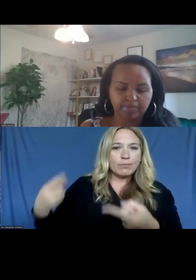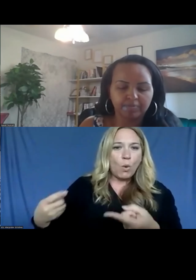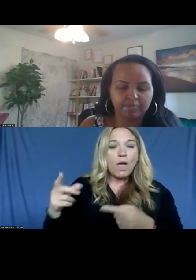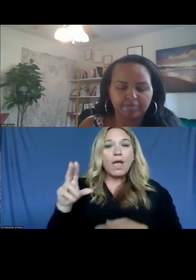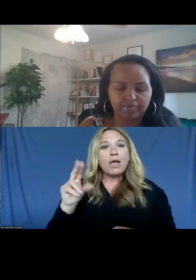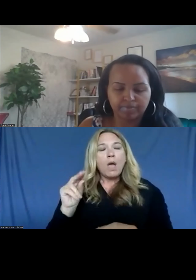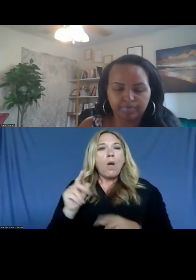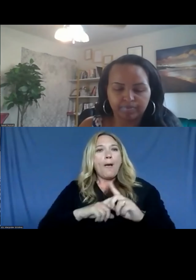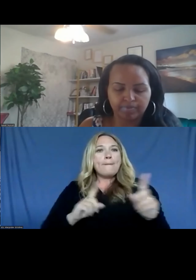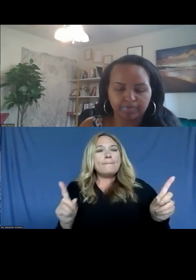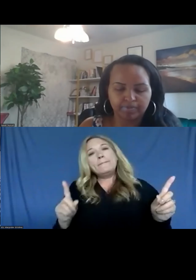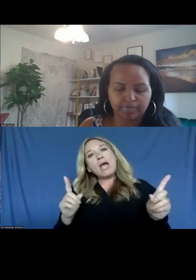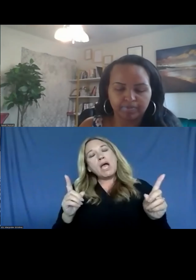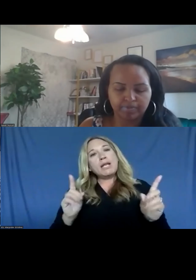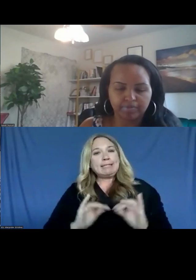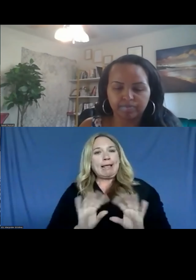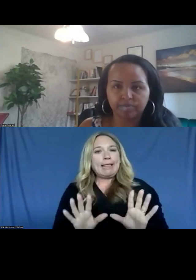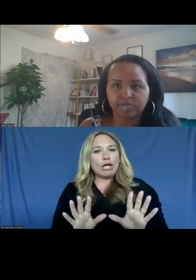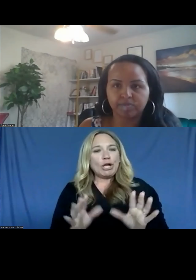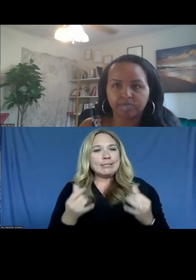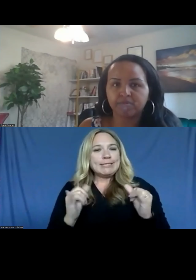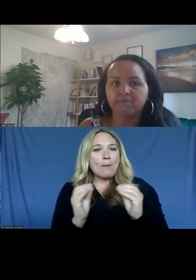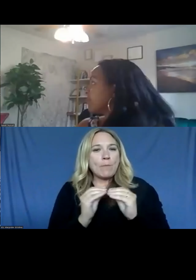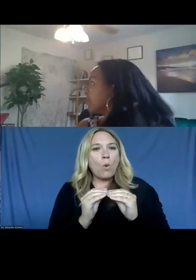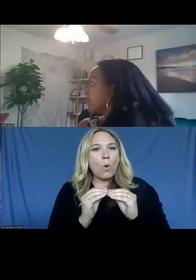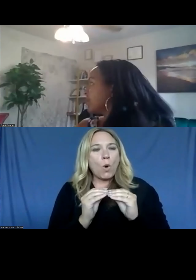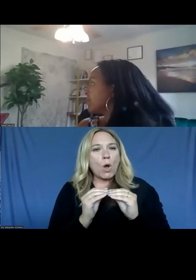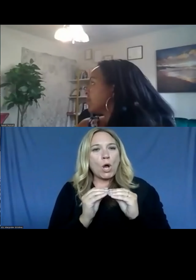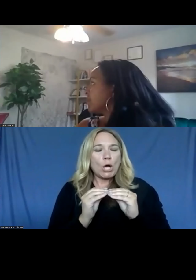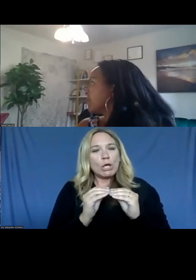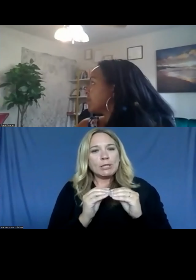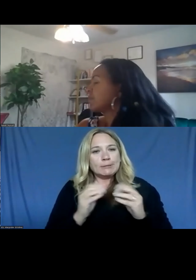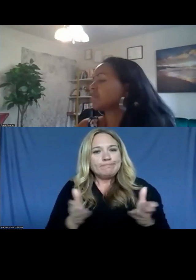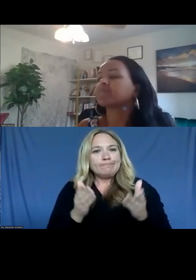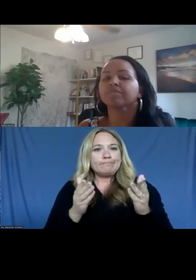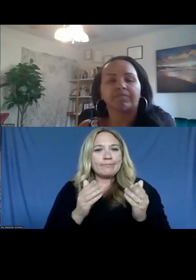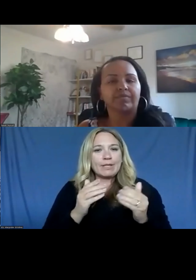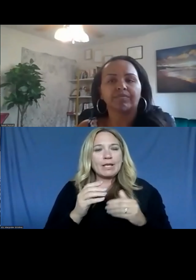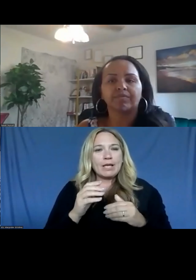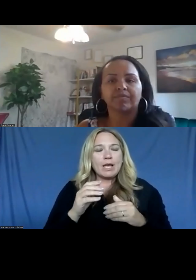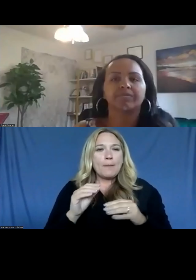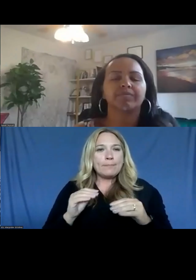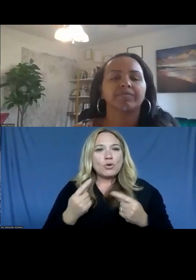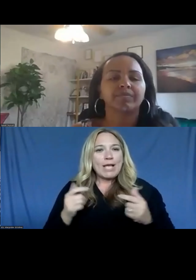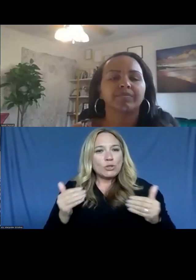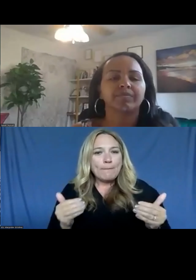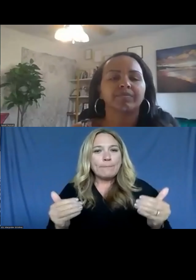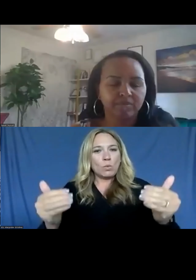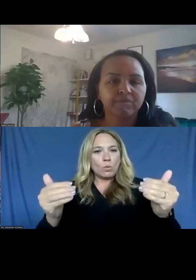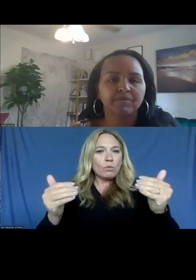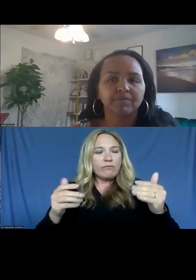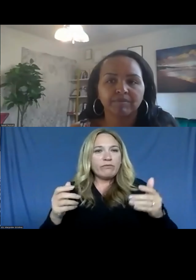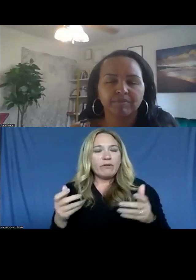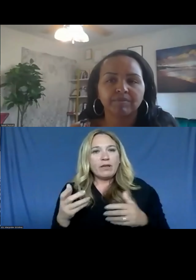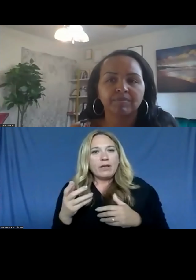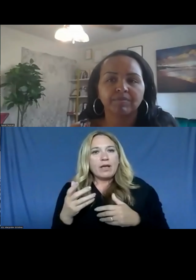it's clear that there's more building to do, and movement building is never over. You never, you know, there's